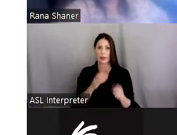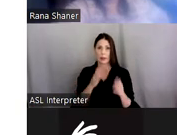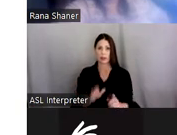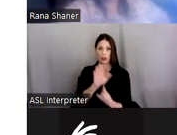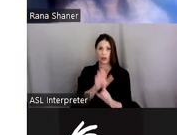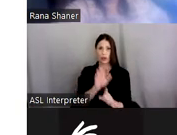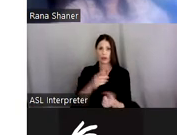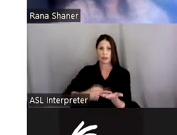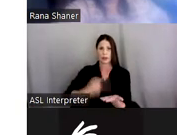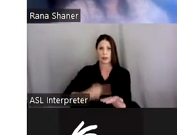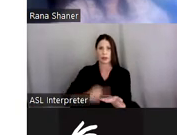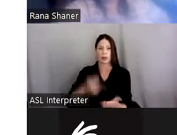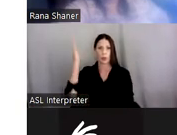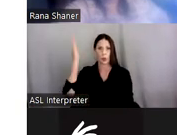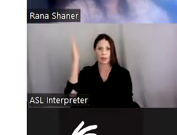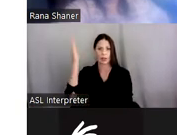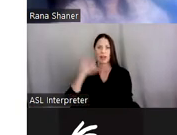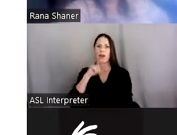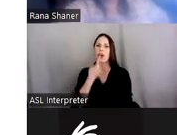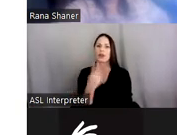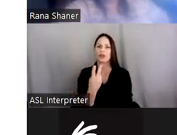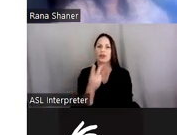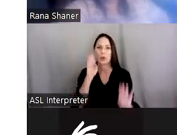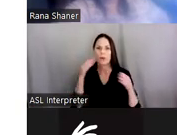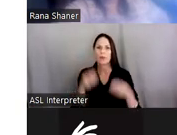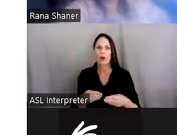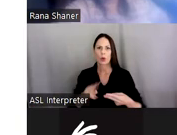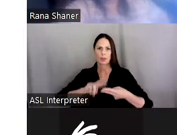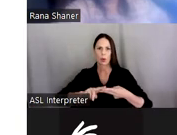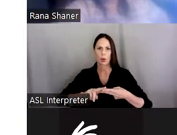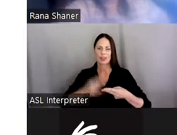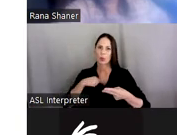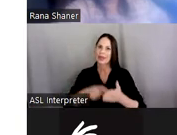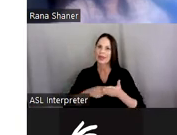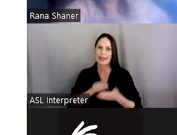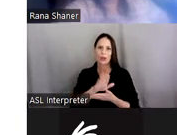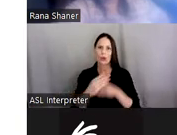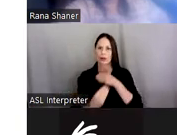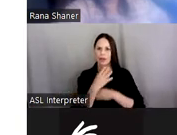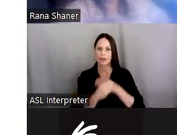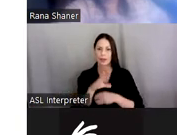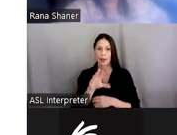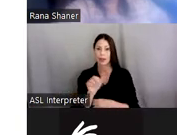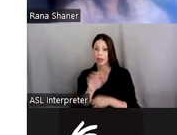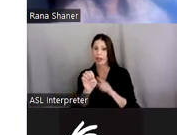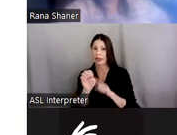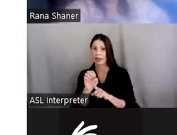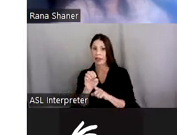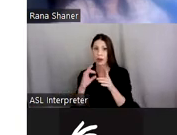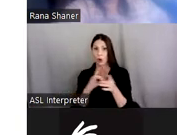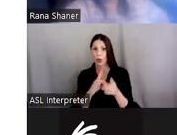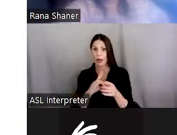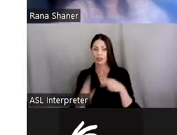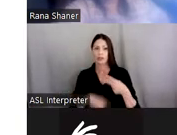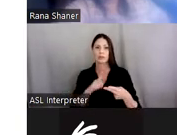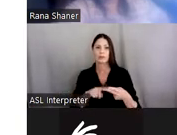two focus points that we really need your advising on are care coordination and crisis services. And you